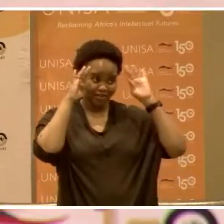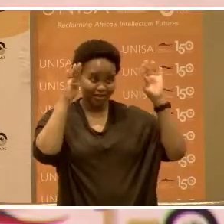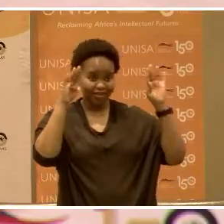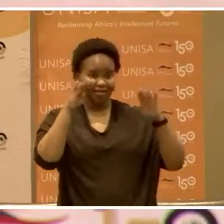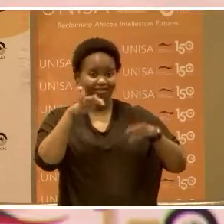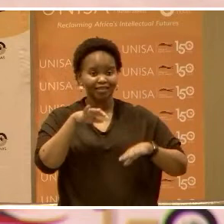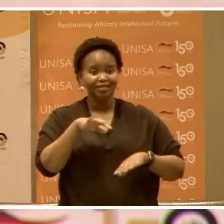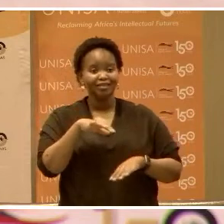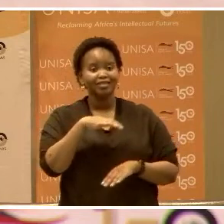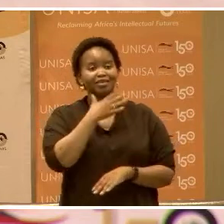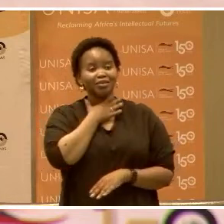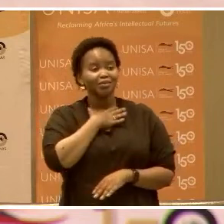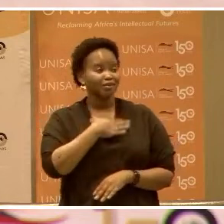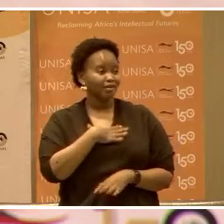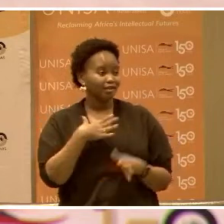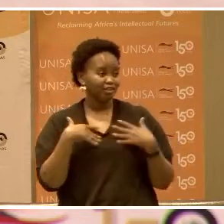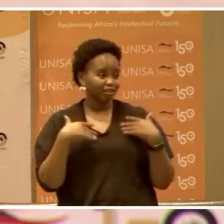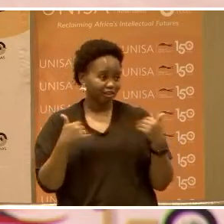Minjani,